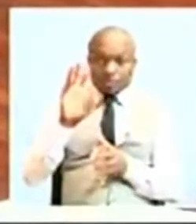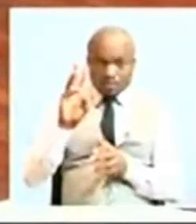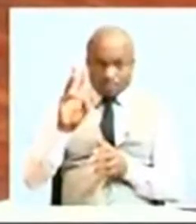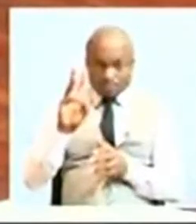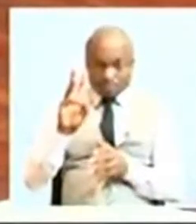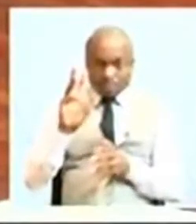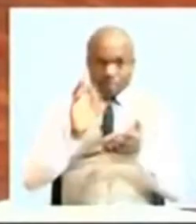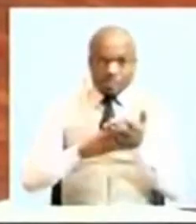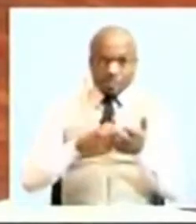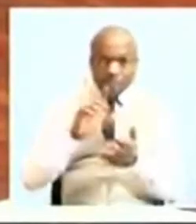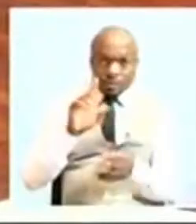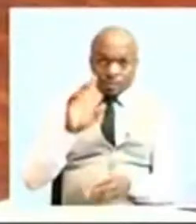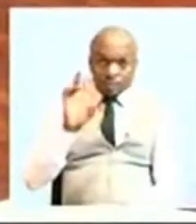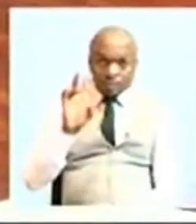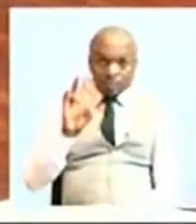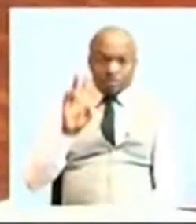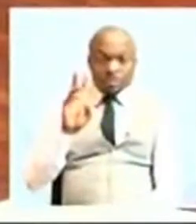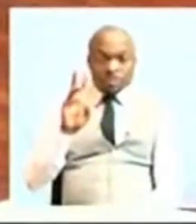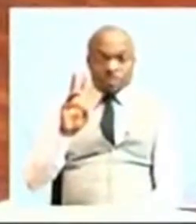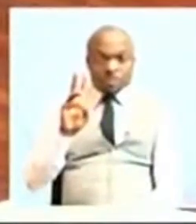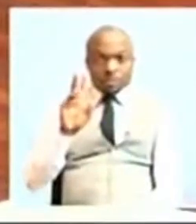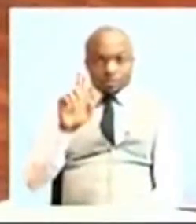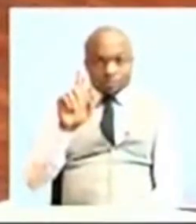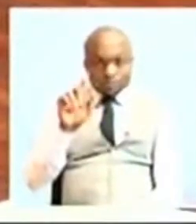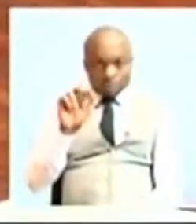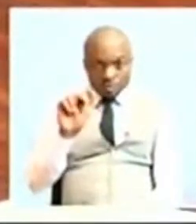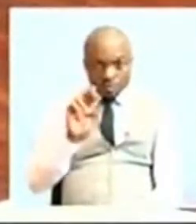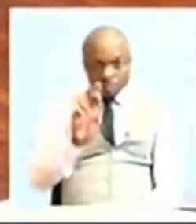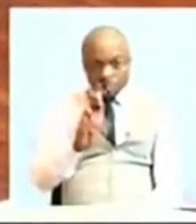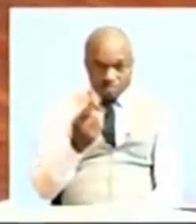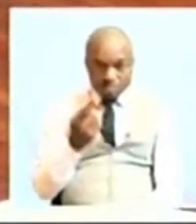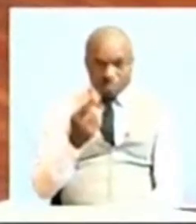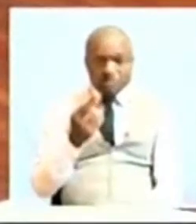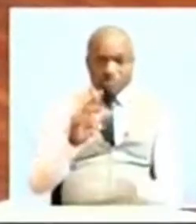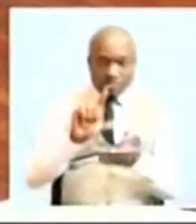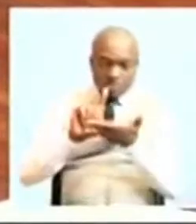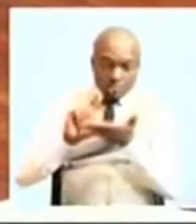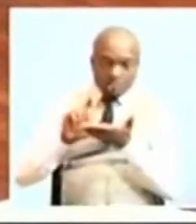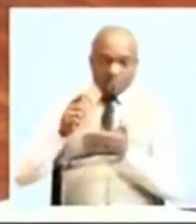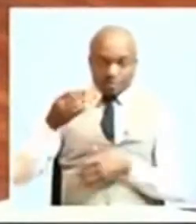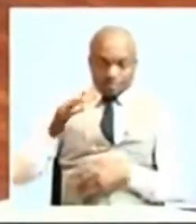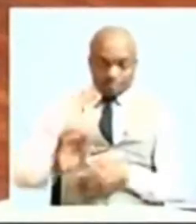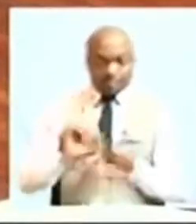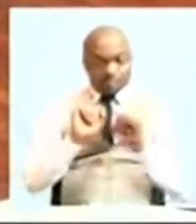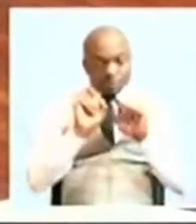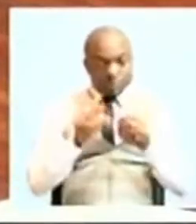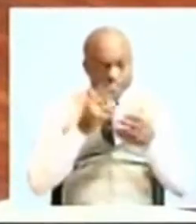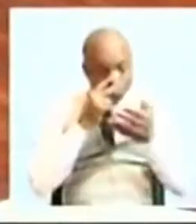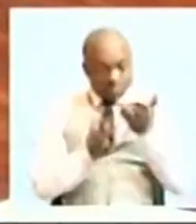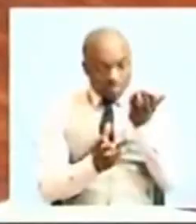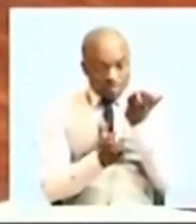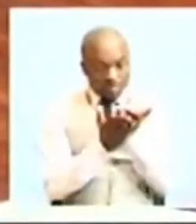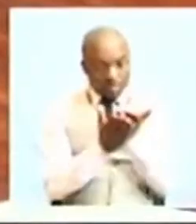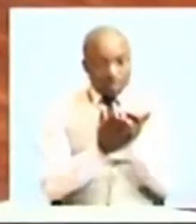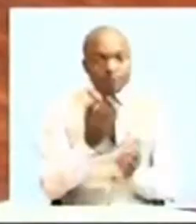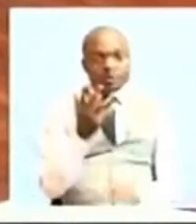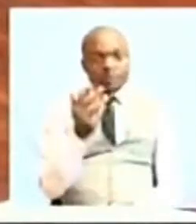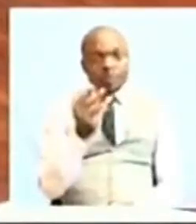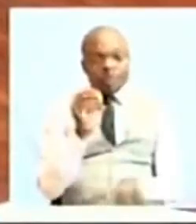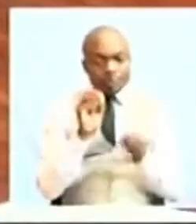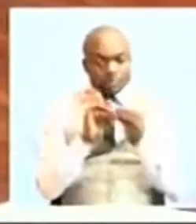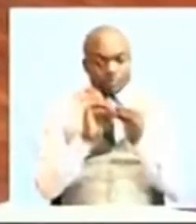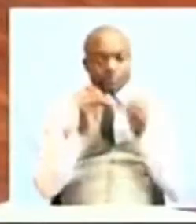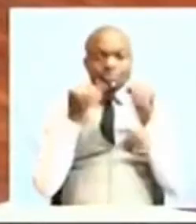976,476 kwacha wanungwe had been recovered from loan beneficiaries. Kindly refer to Appendix 15 for